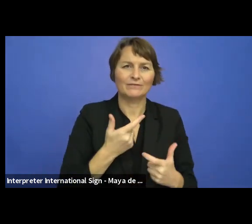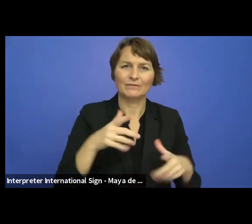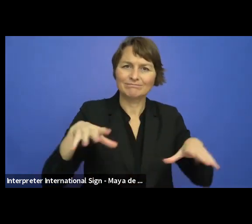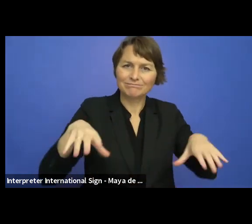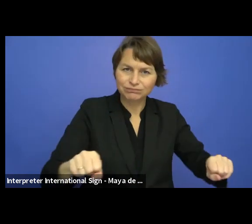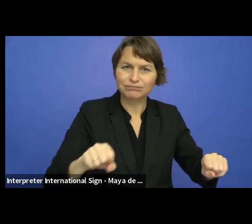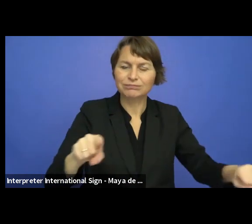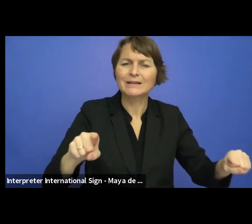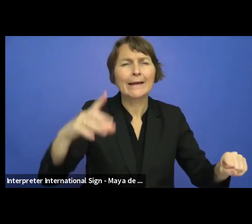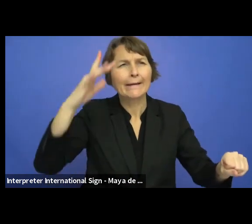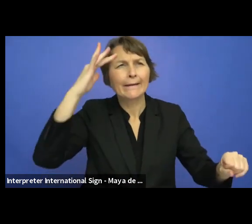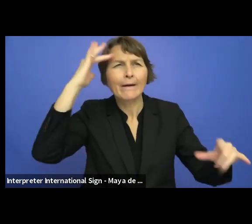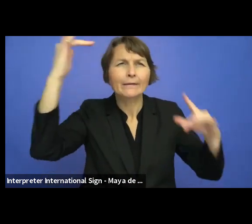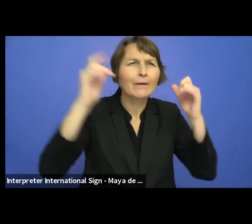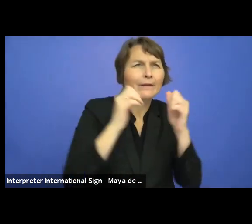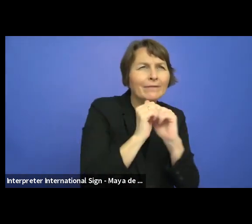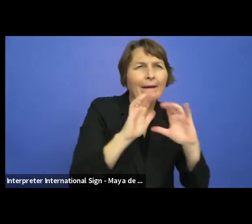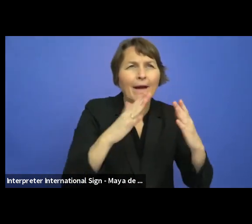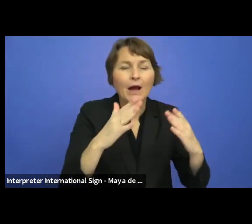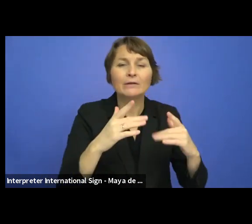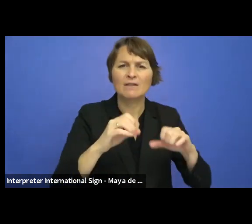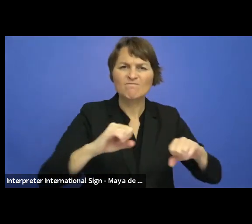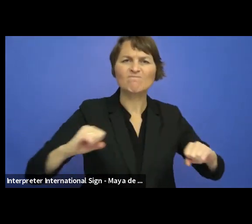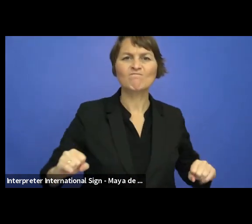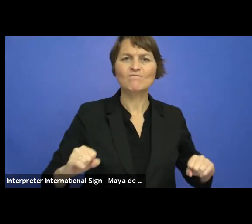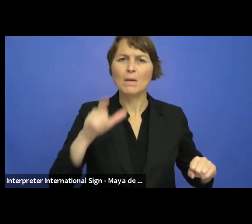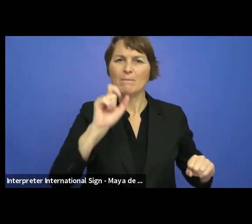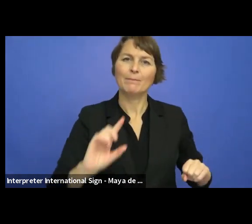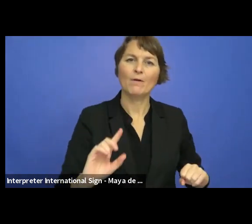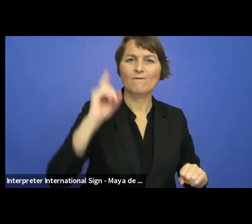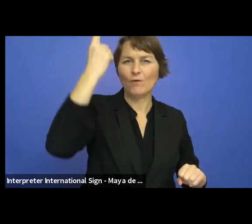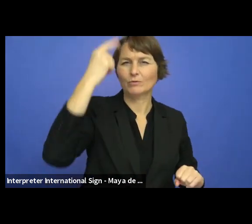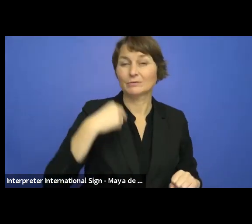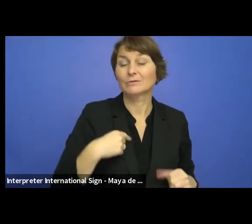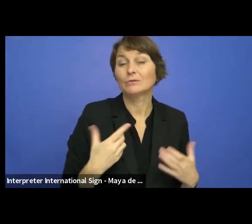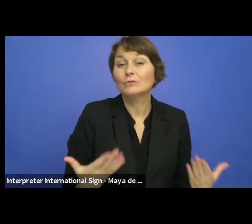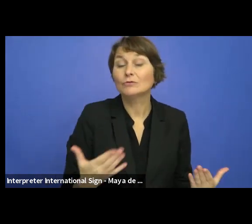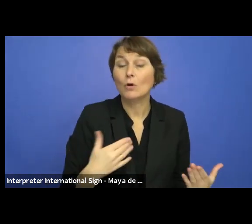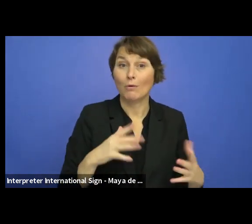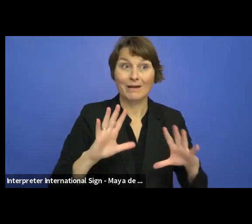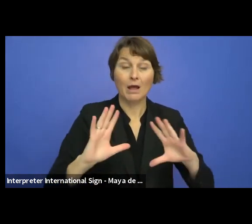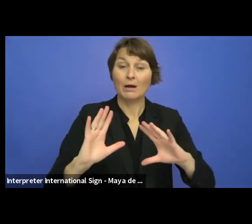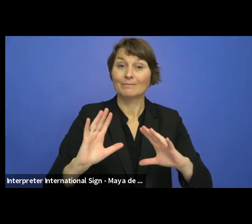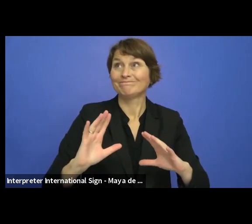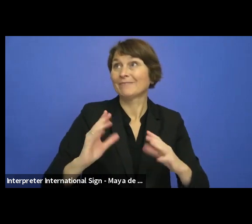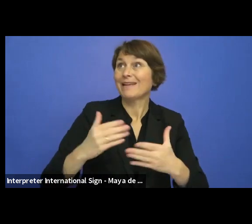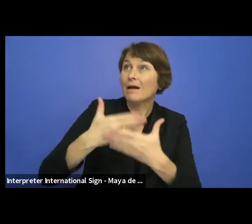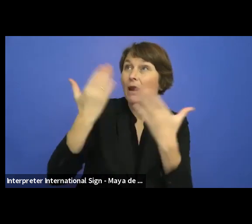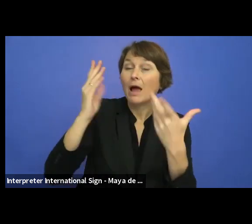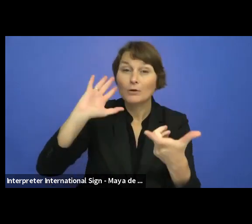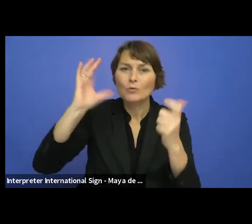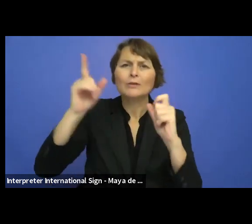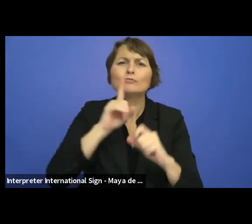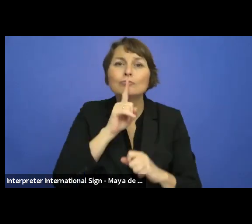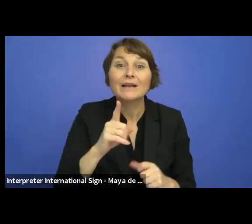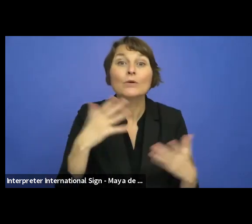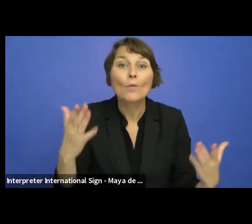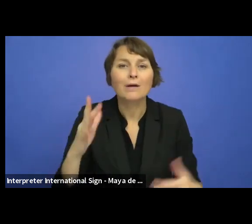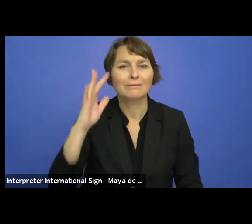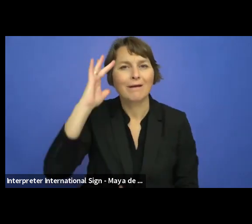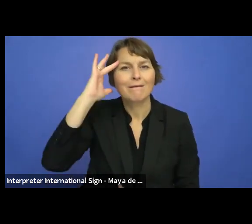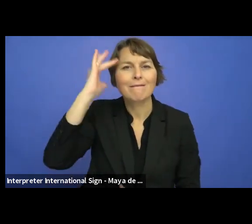celebrate the idea of human supremacy. This is why the climate crisis is a cultural crisis. So where does policy sit